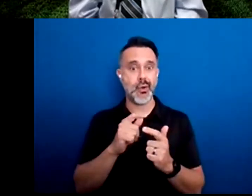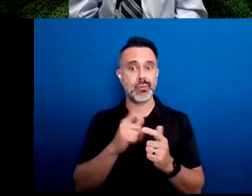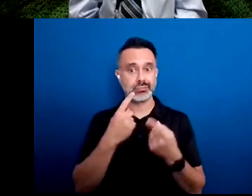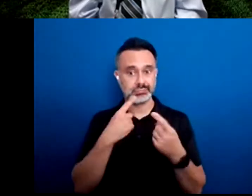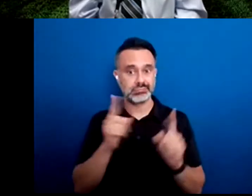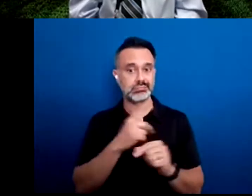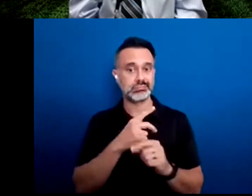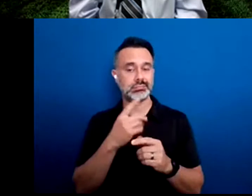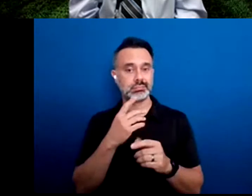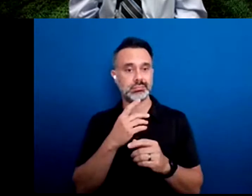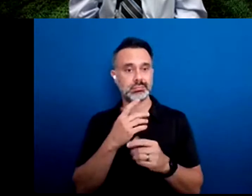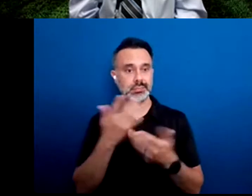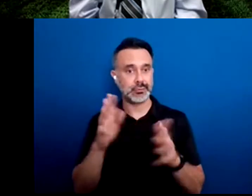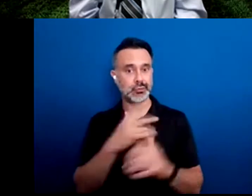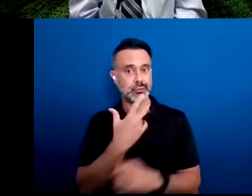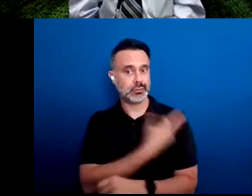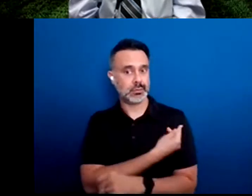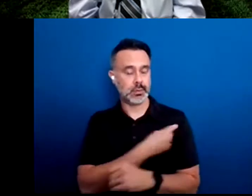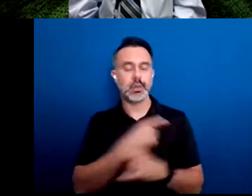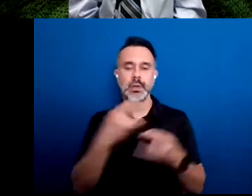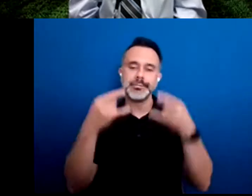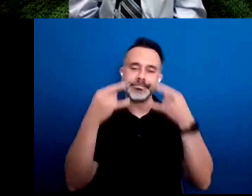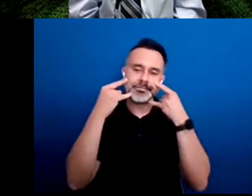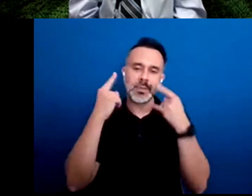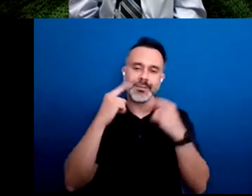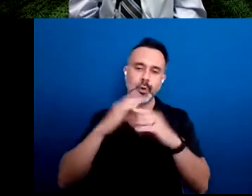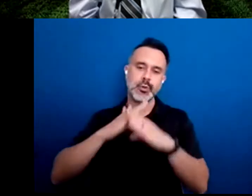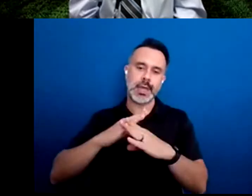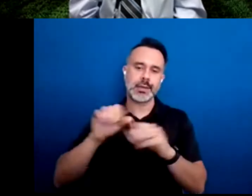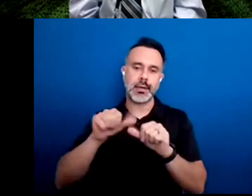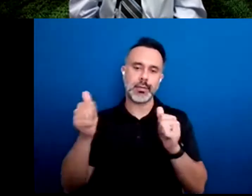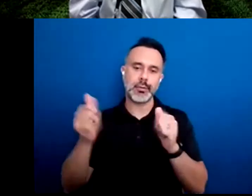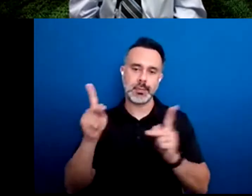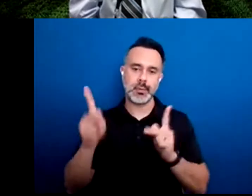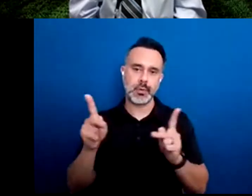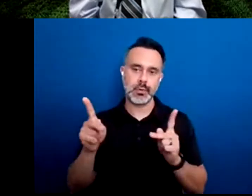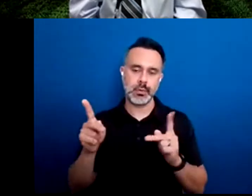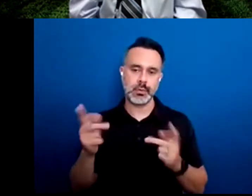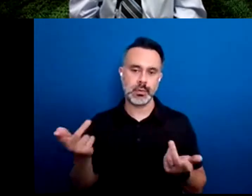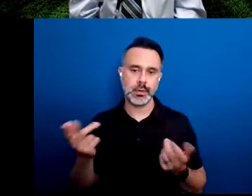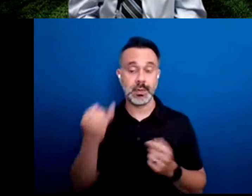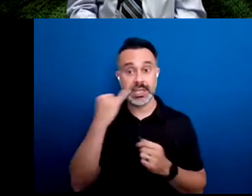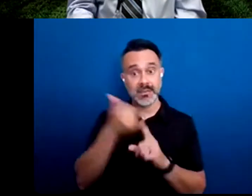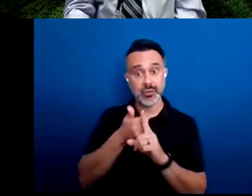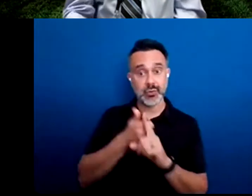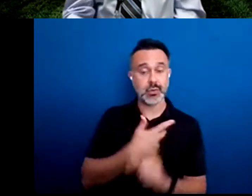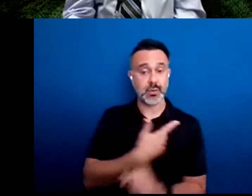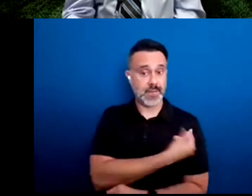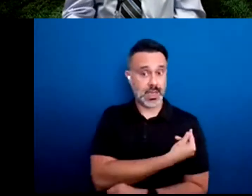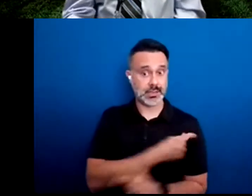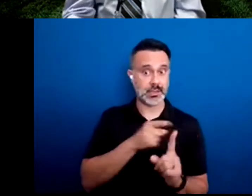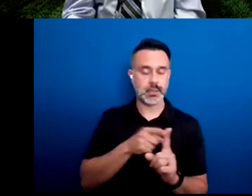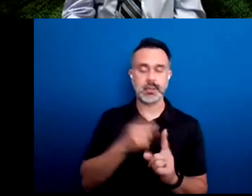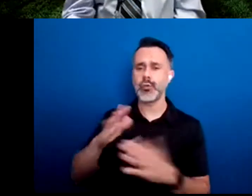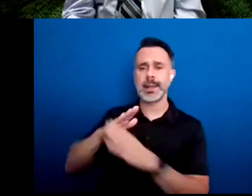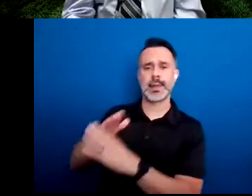potentially to protect the other people, not to protect you. You're already protected with the vaccine. Yeah, and